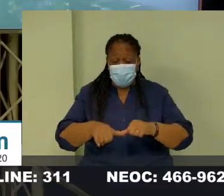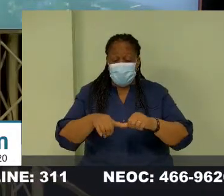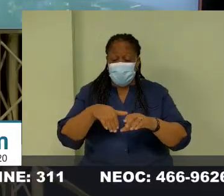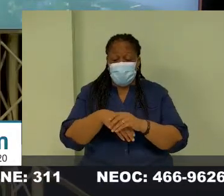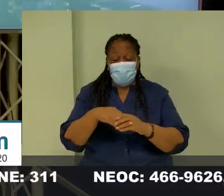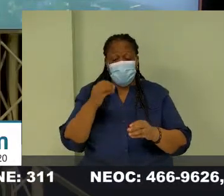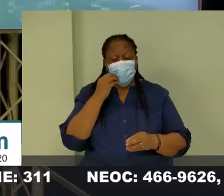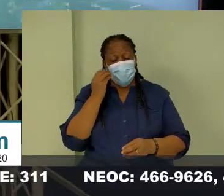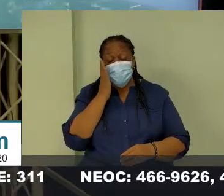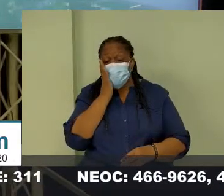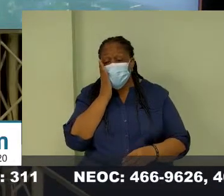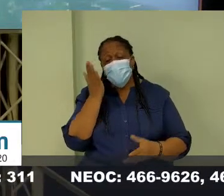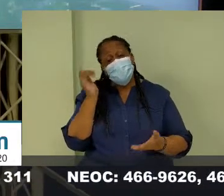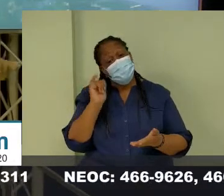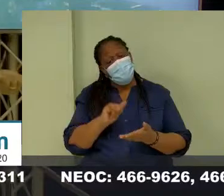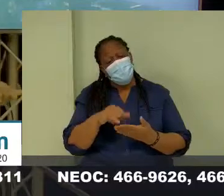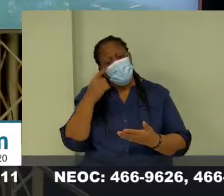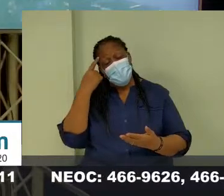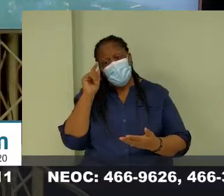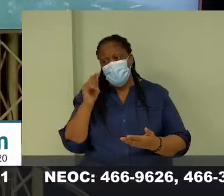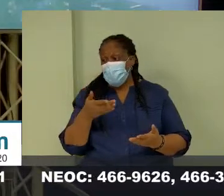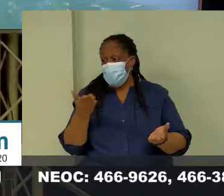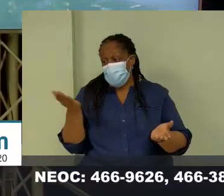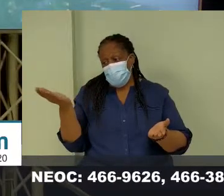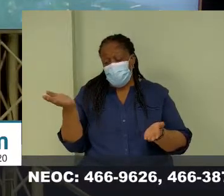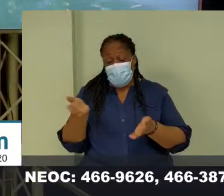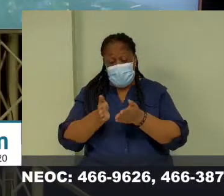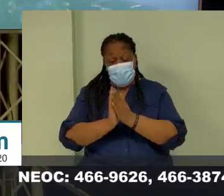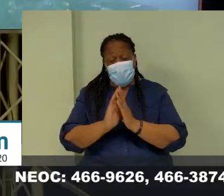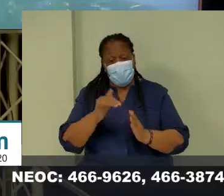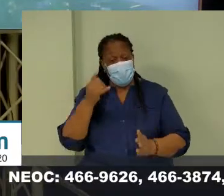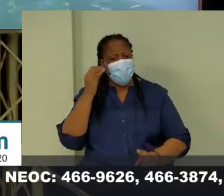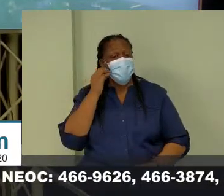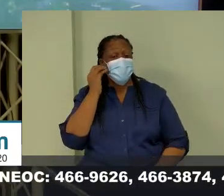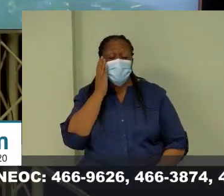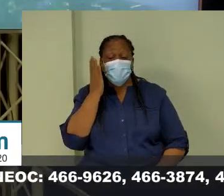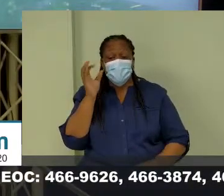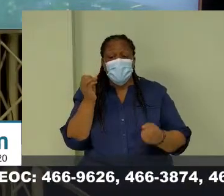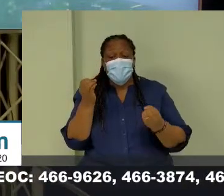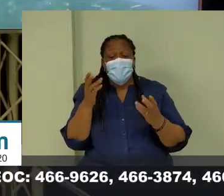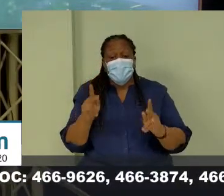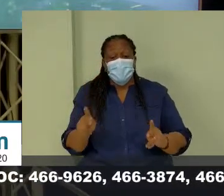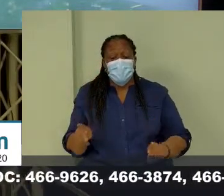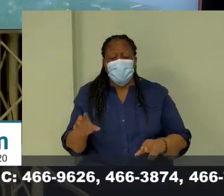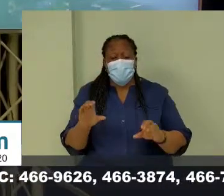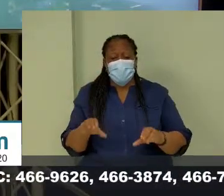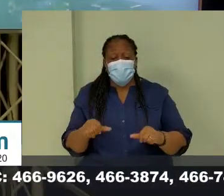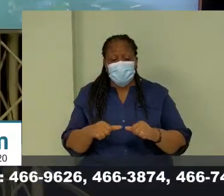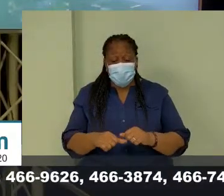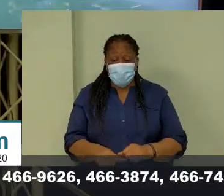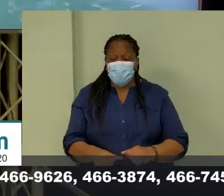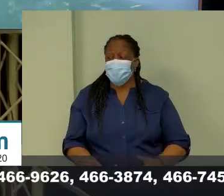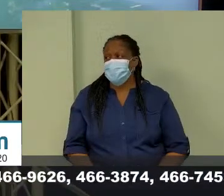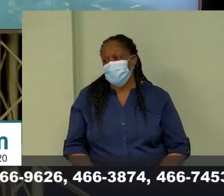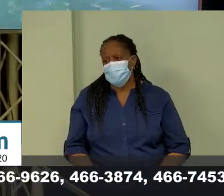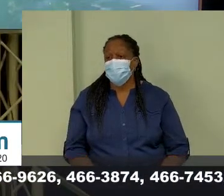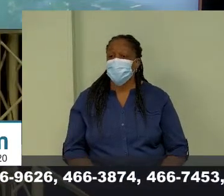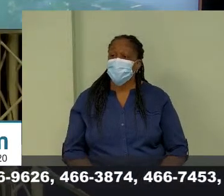because, you know, those are open to the inbound traveler. The